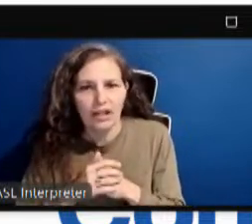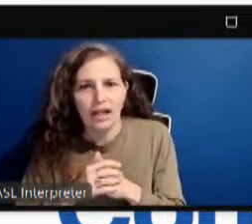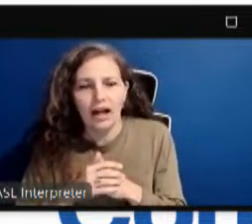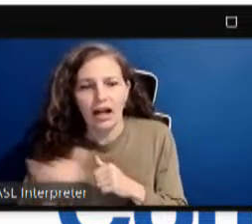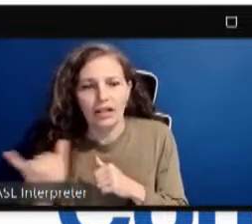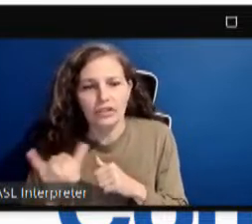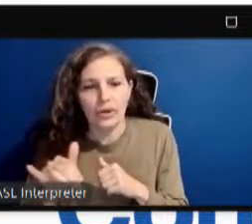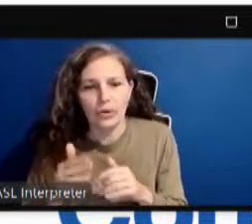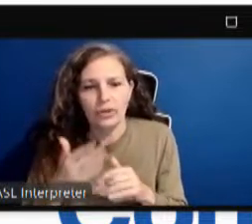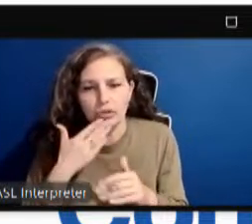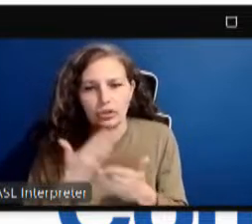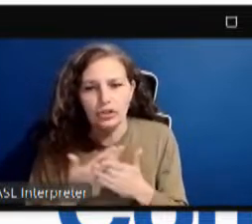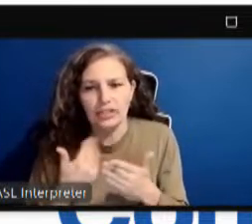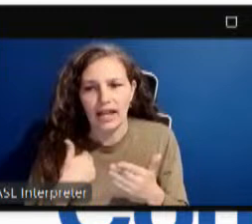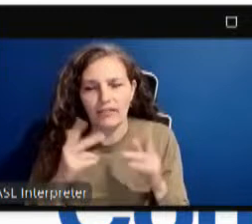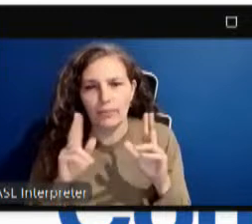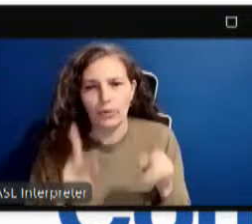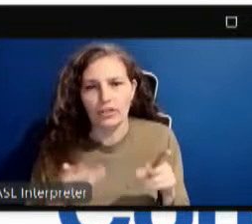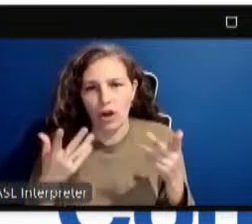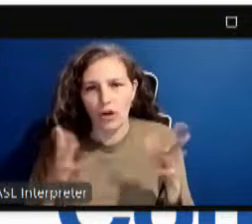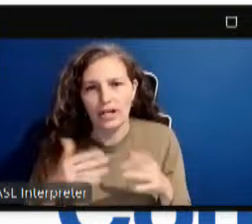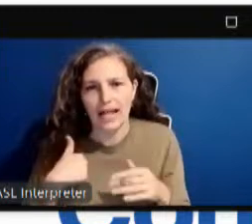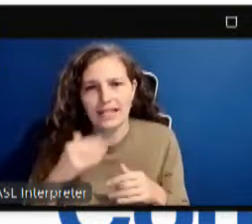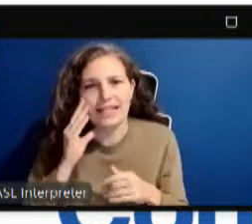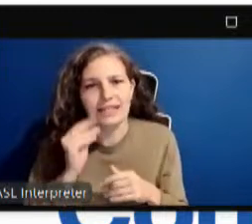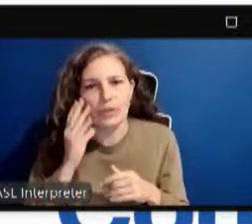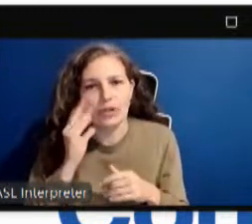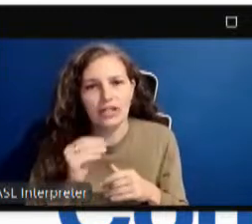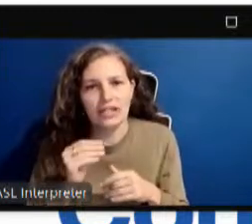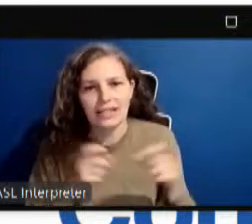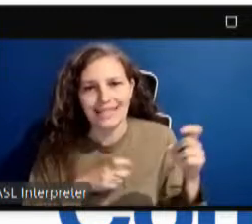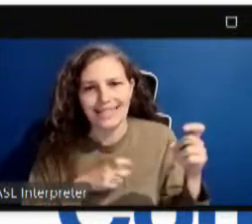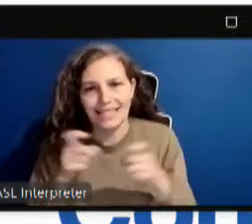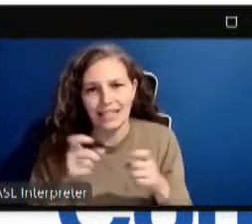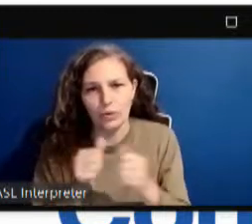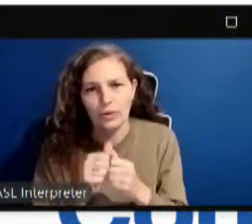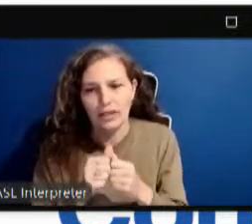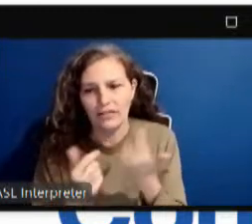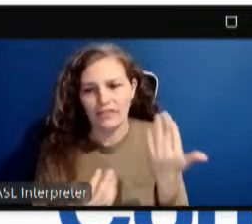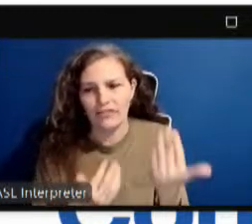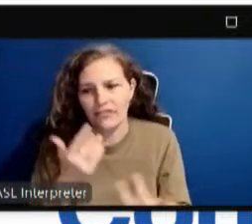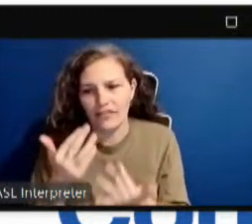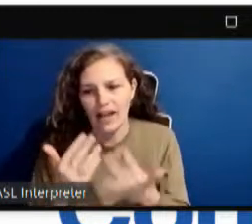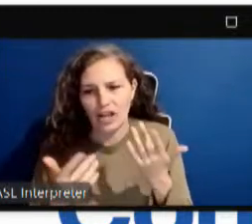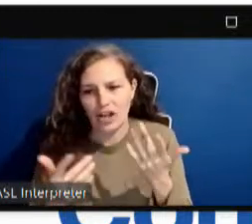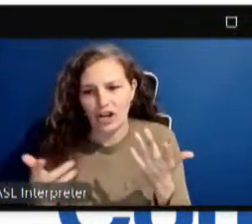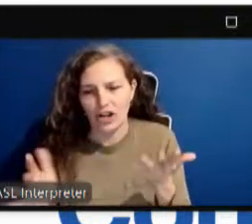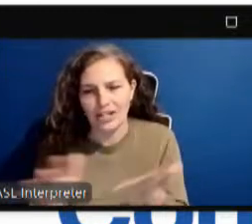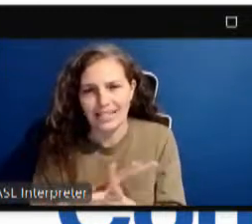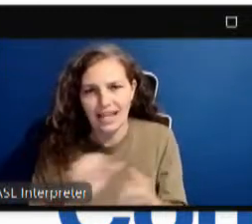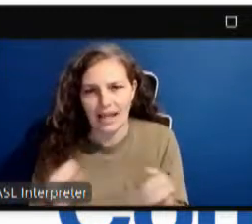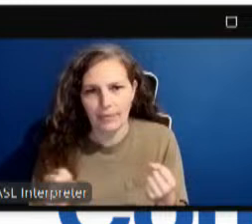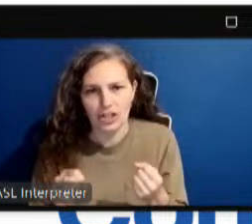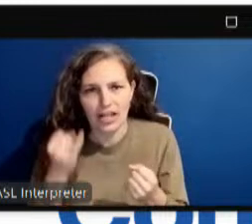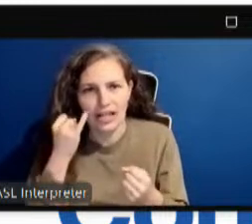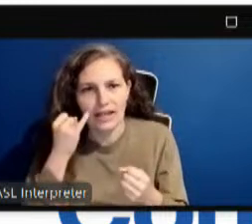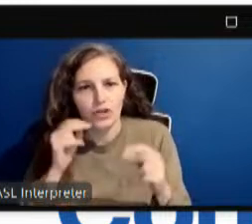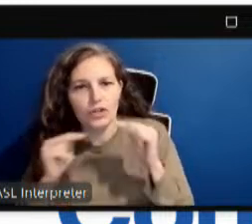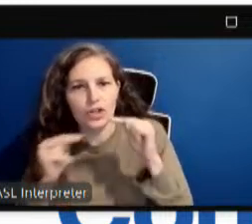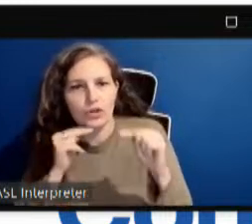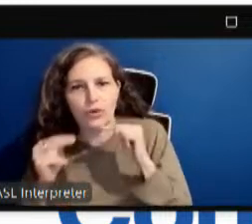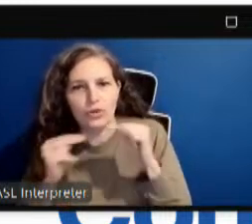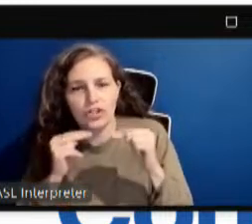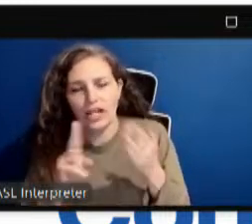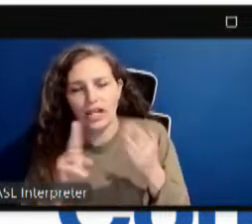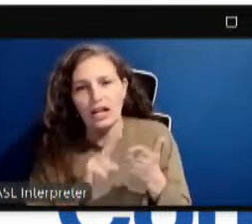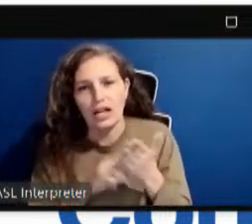damage. Anytime you do negotiate or contract with someone, you want to make sure you get everything in writing. California